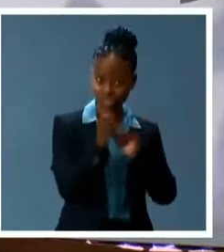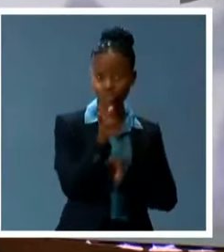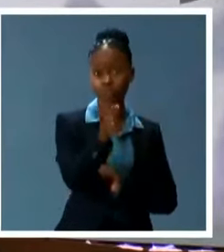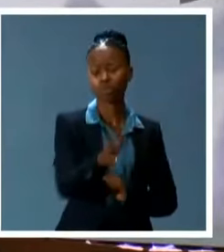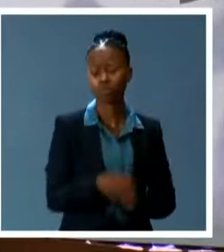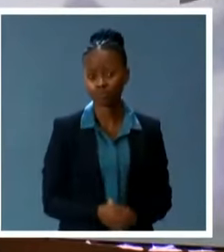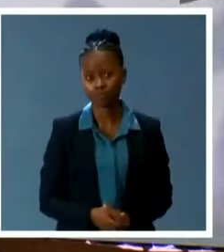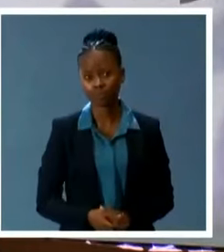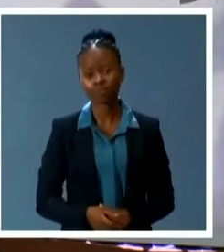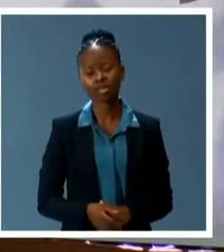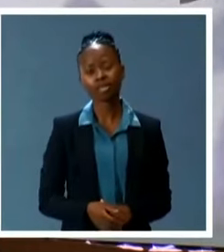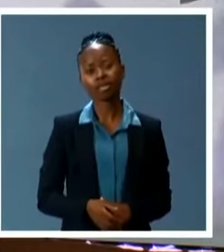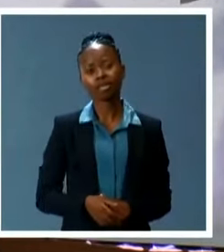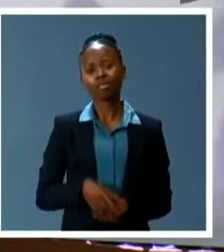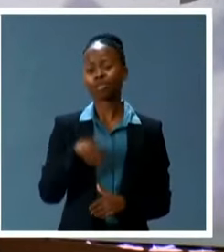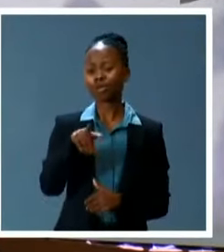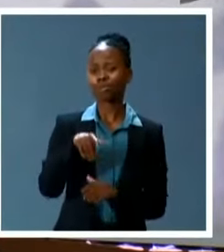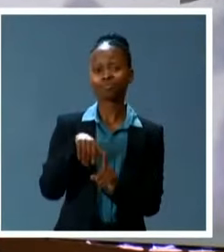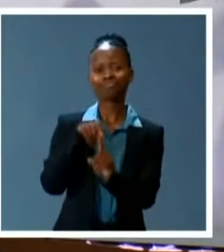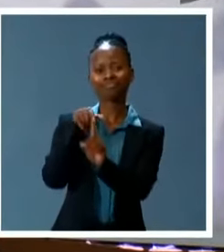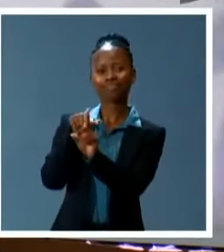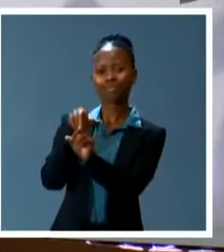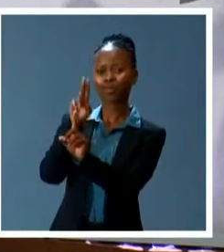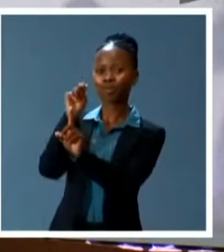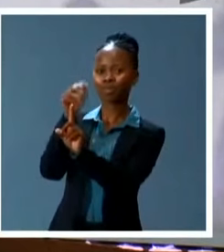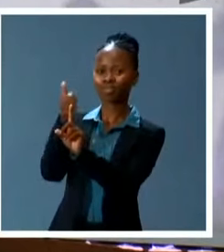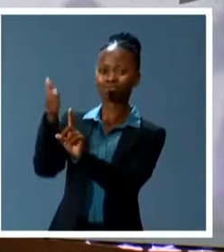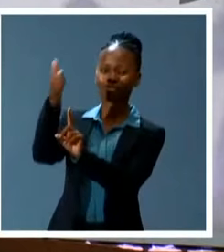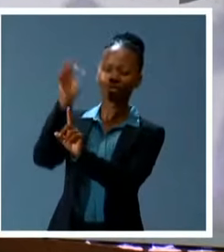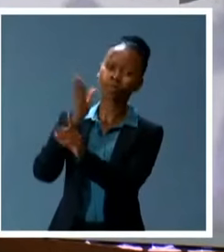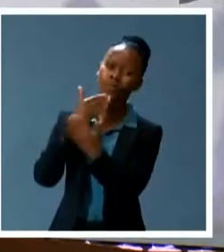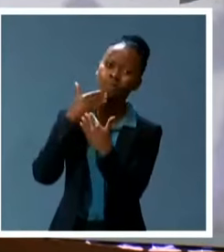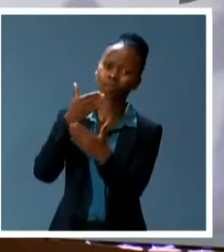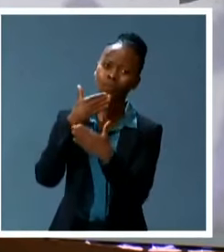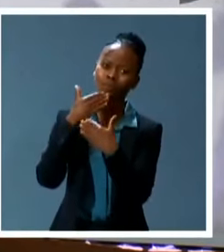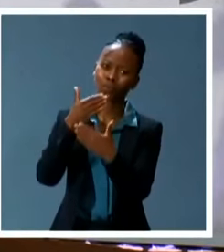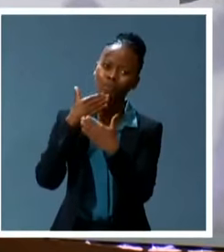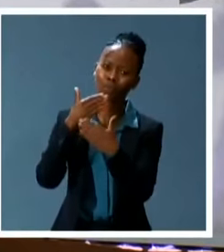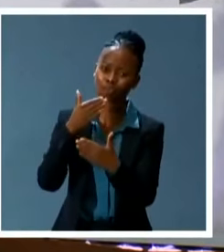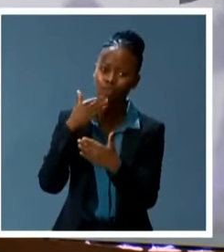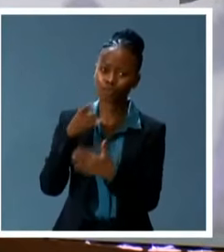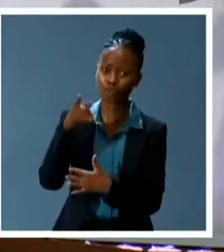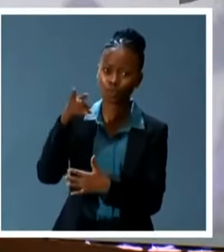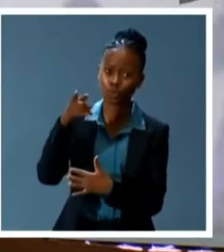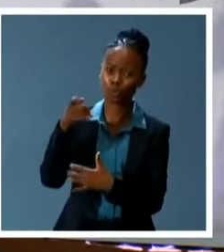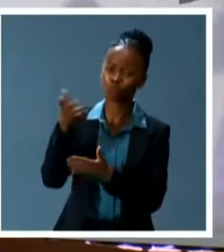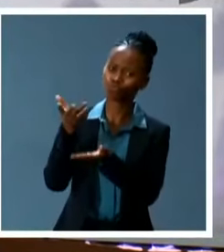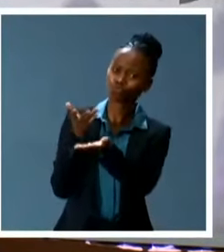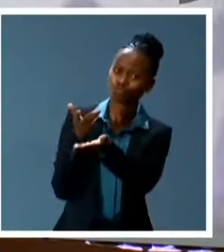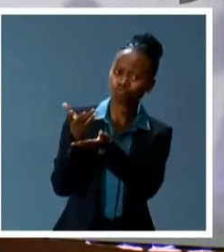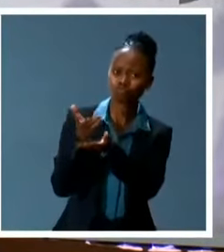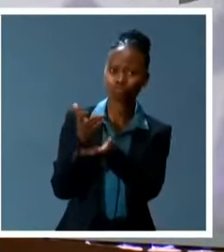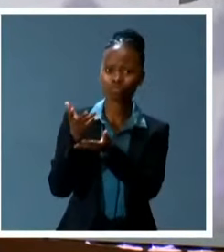Secretary General, Mr. António Guterres, thank you so much for engaging with us